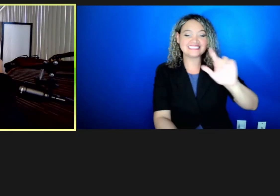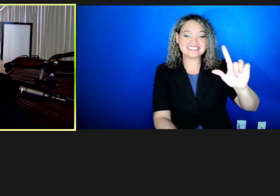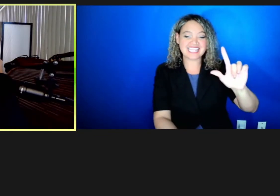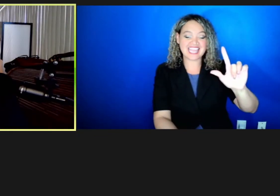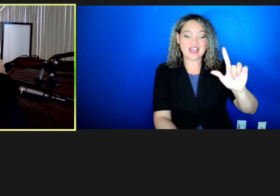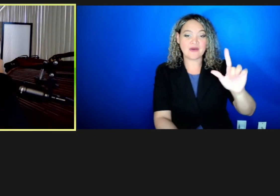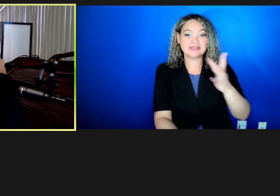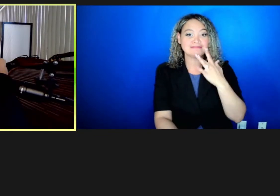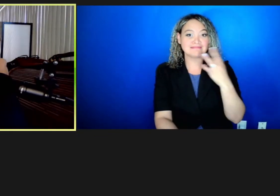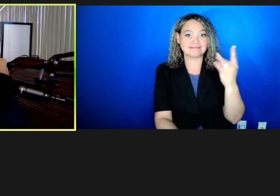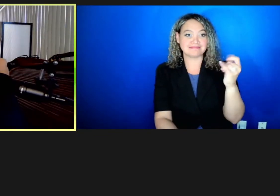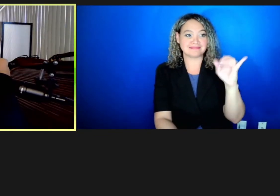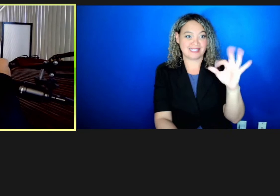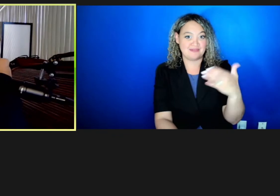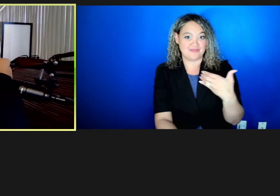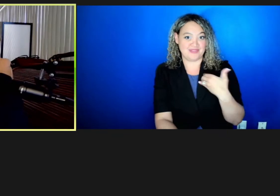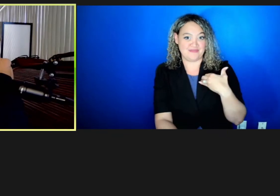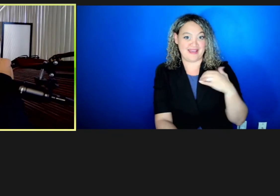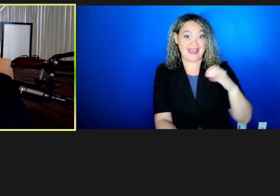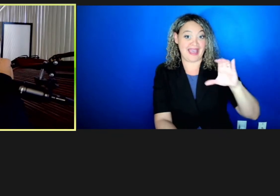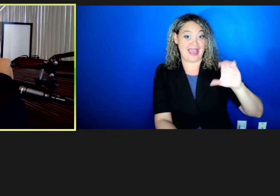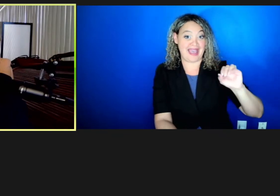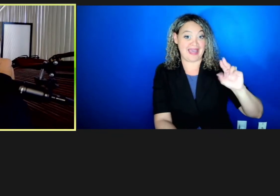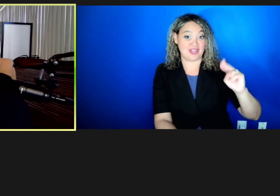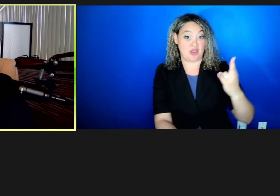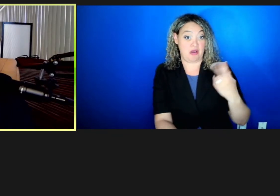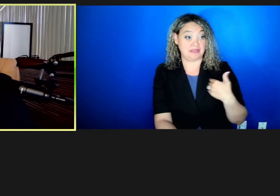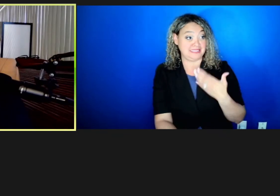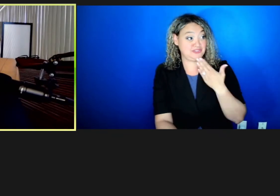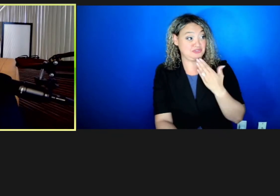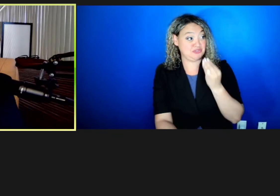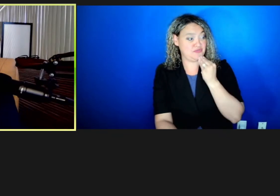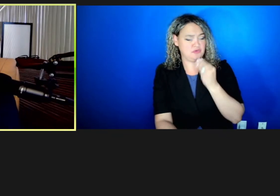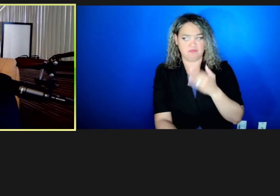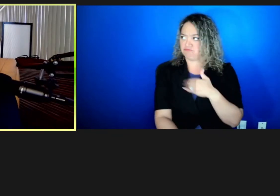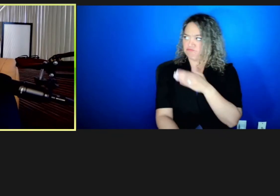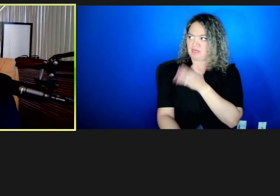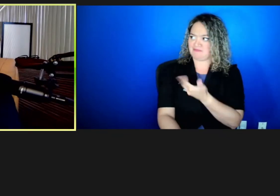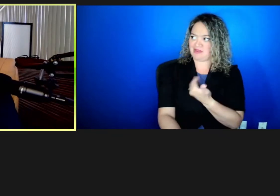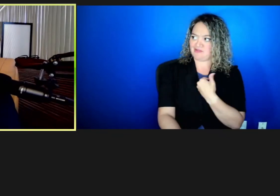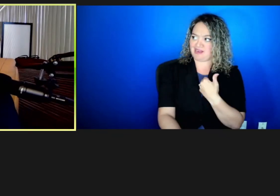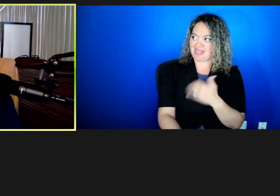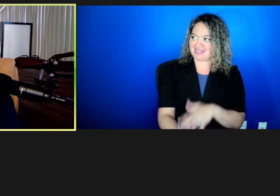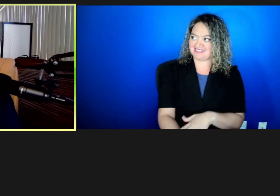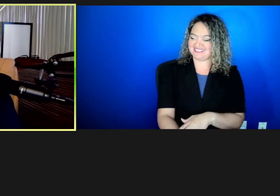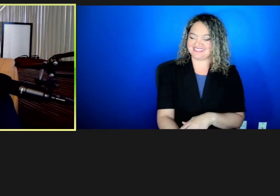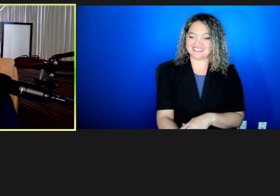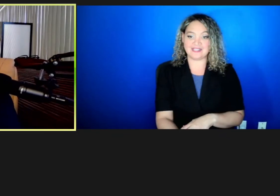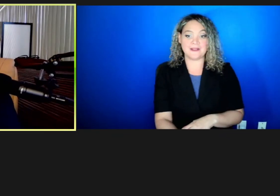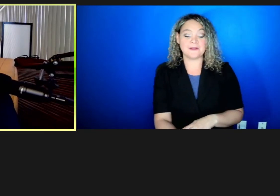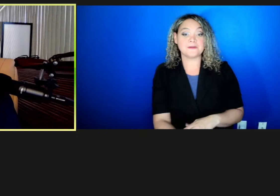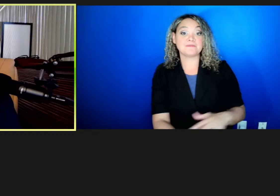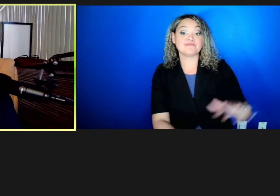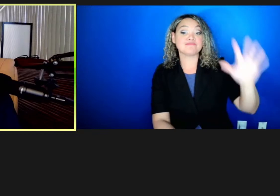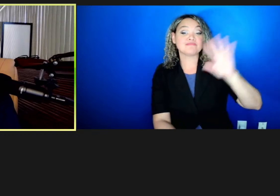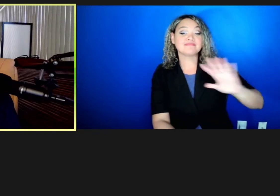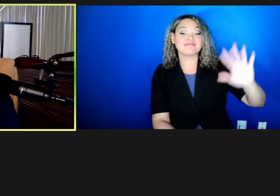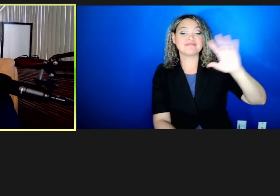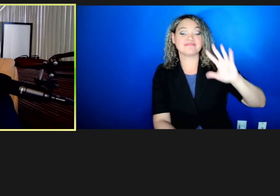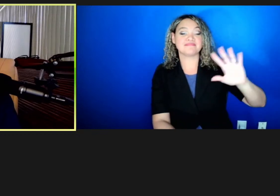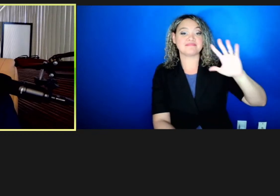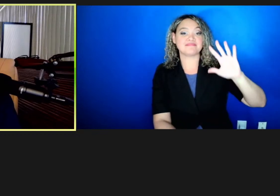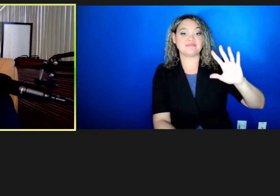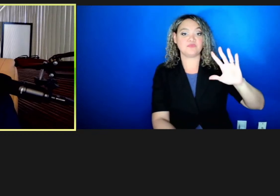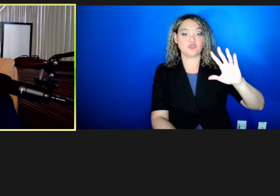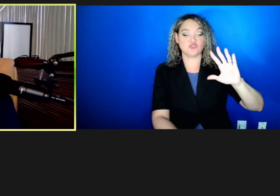that have ever had conch, it's a delicious food. I've never had that. It says here, it goes back to the late